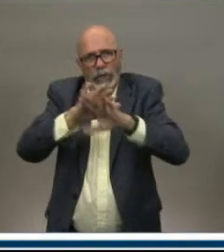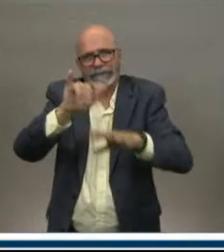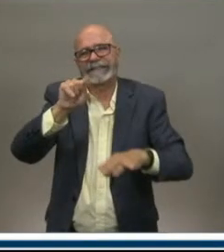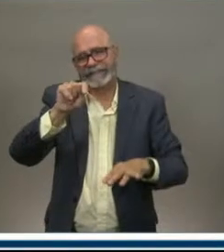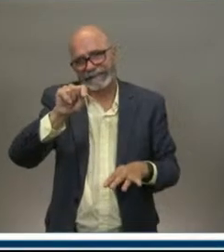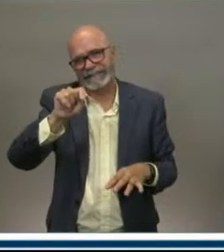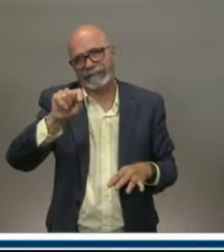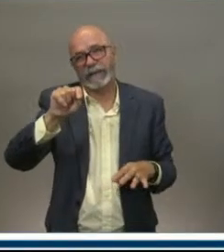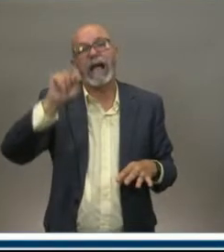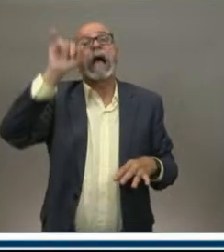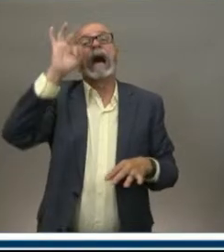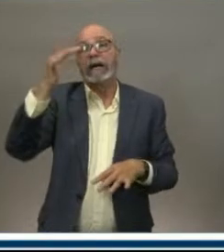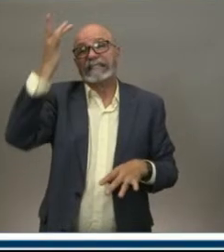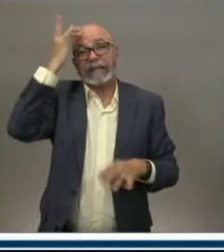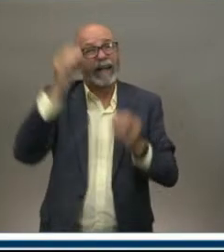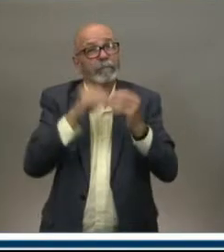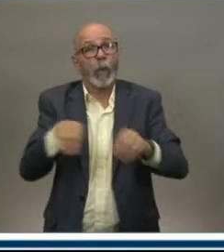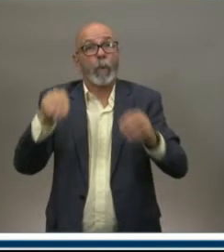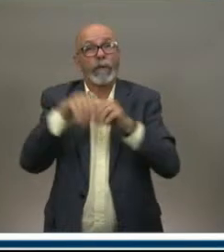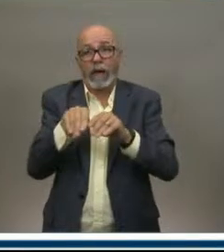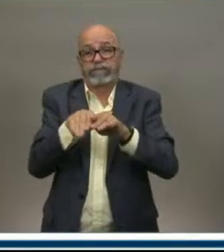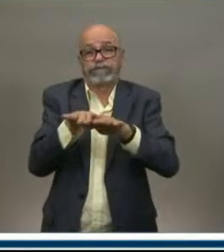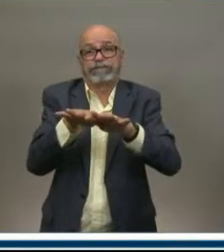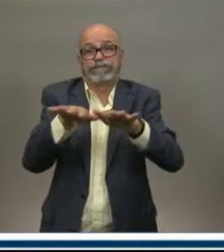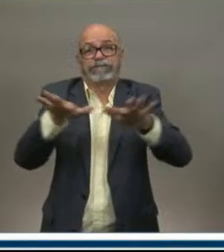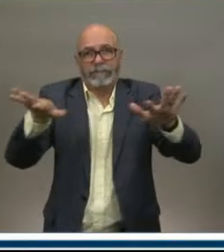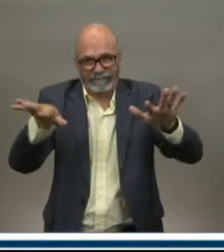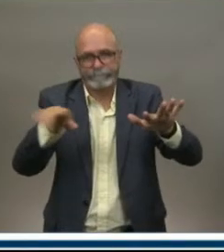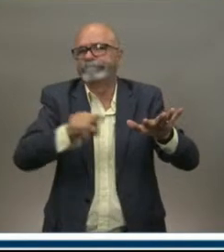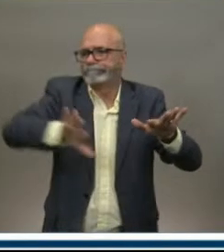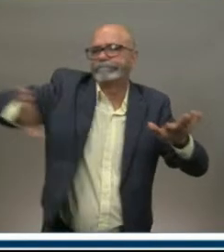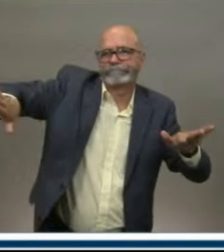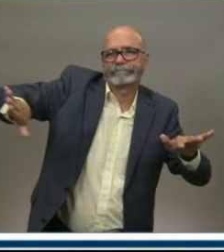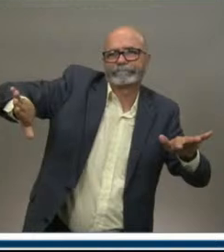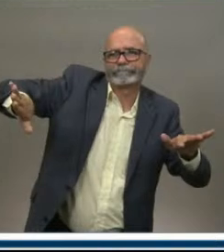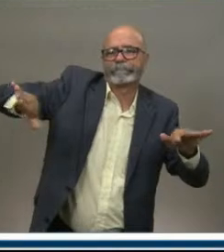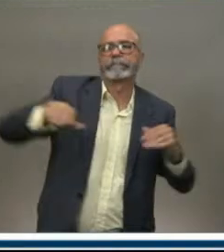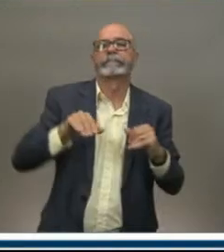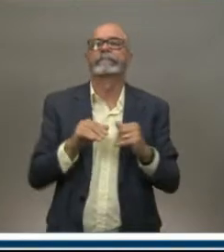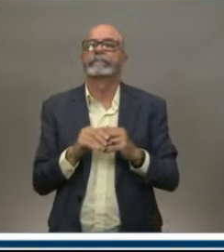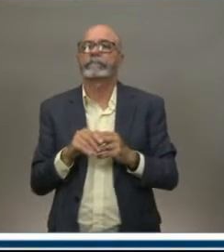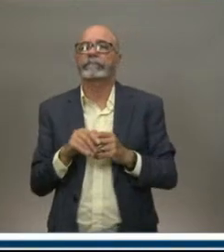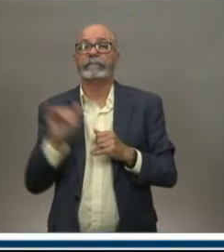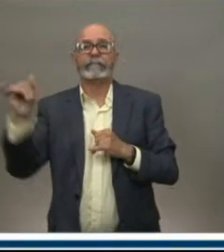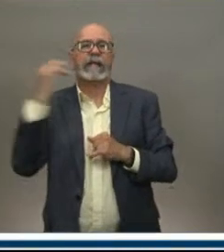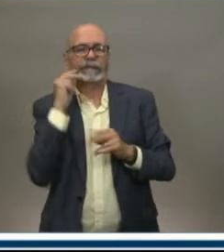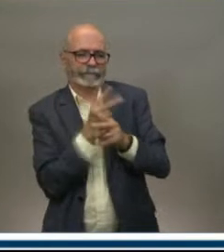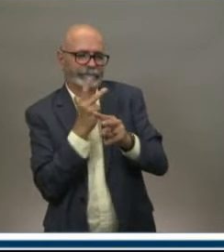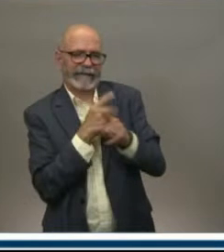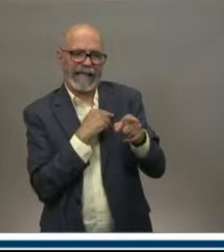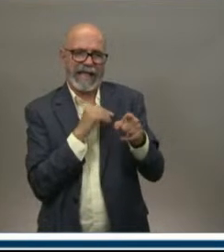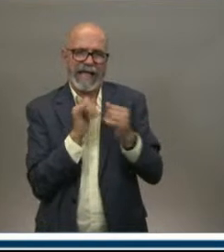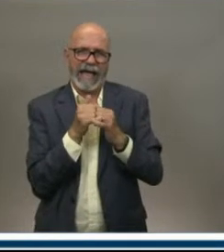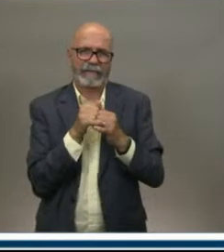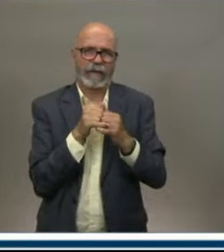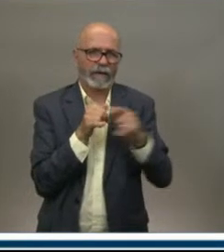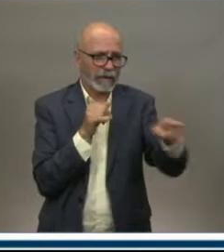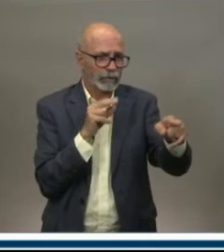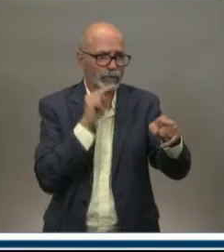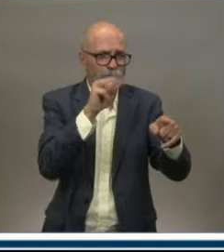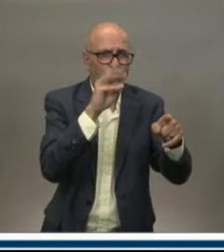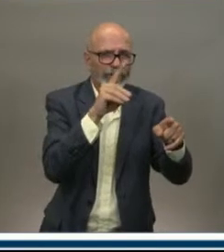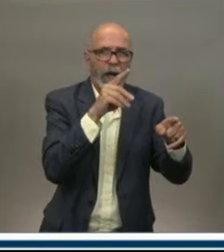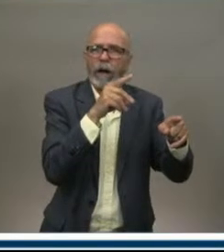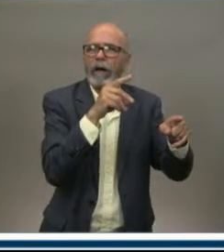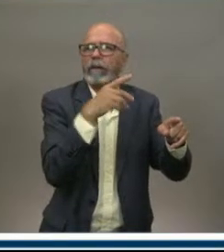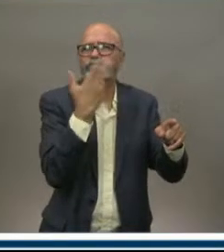if an infection took place within a facility. What the reviewers noted about Northwood, even though they had about 30